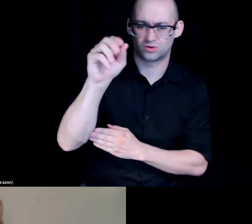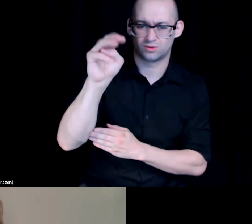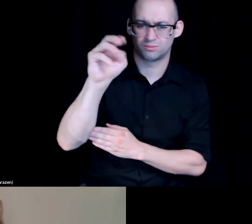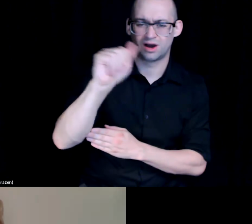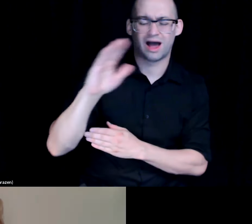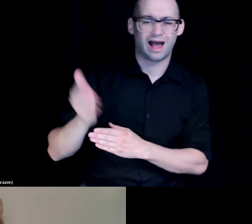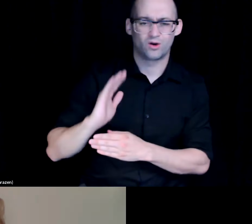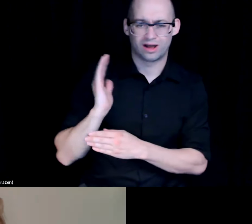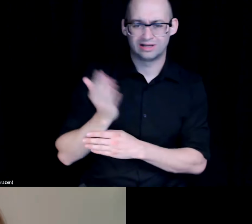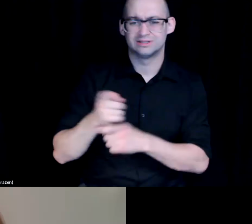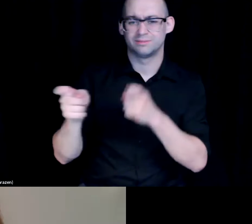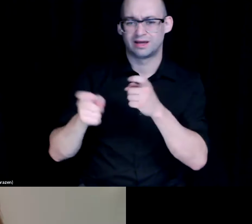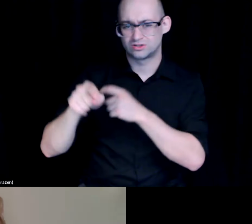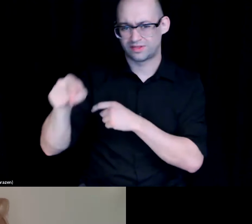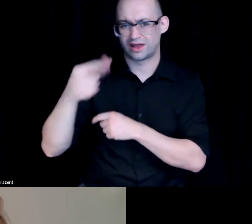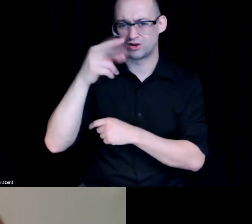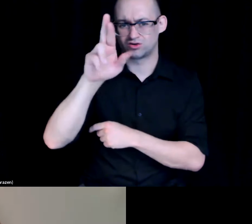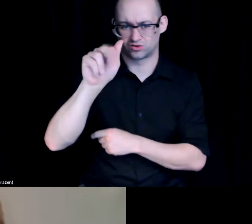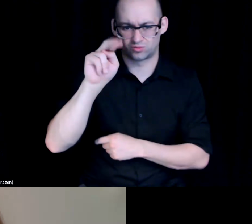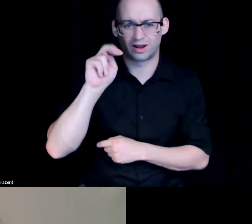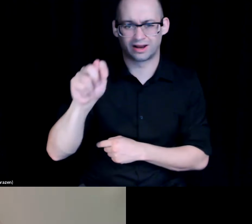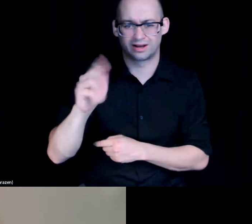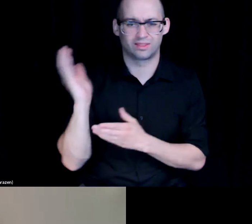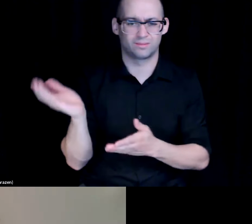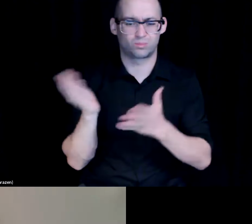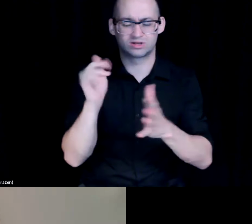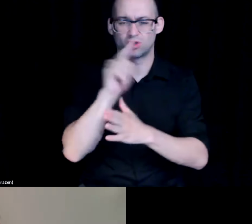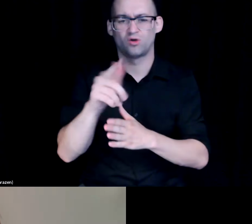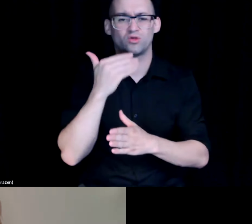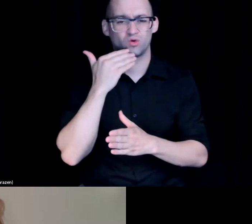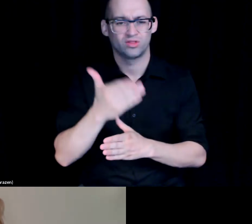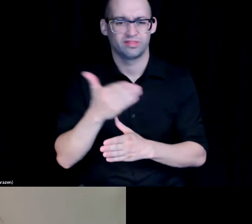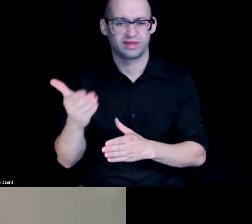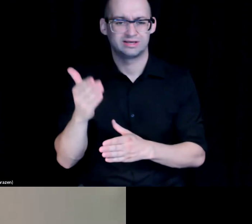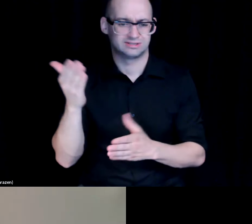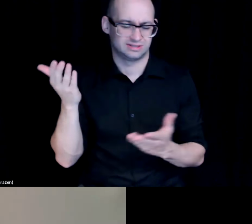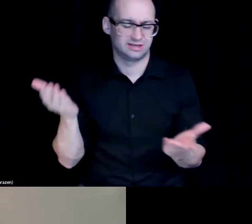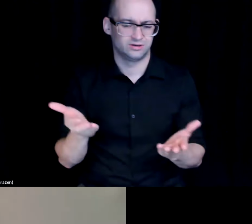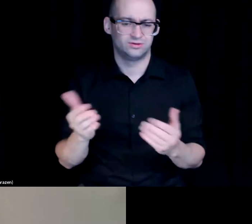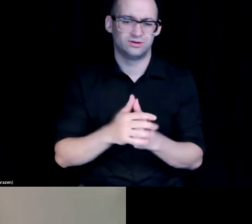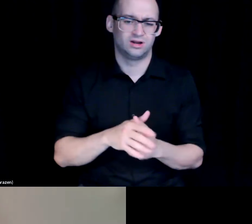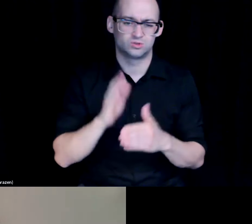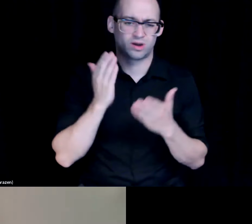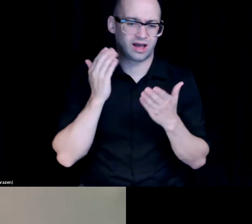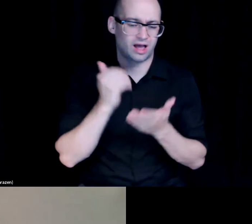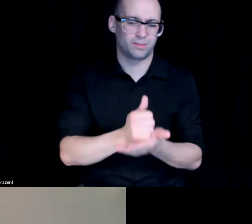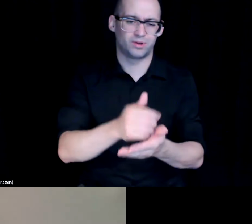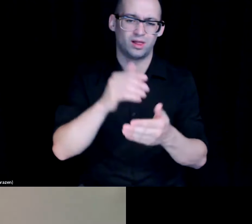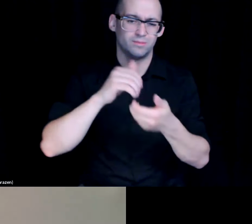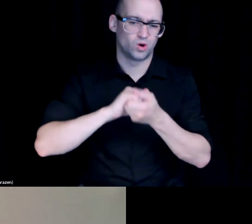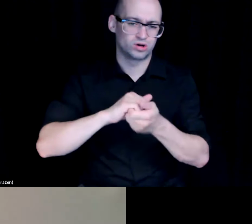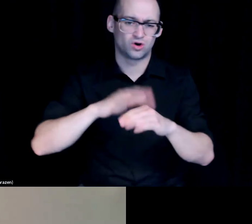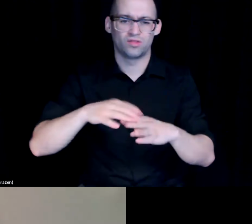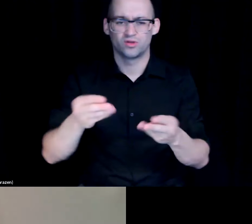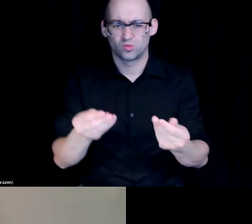those grants. And it brings all of the good things to play. So we're helping partners on the ground with curriculum and